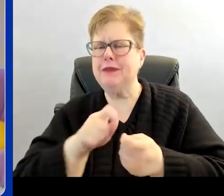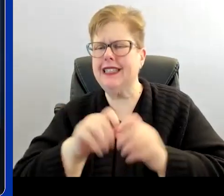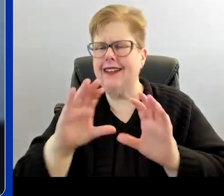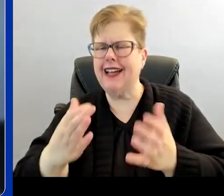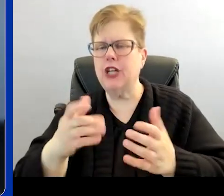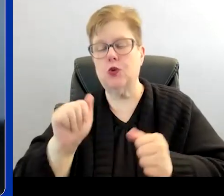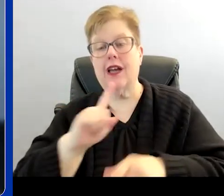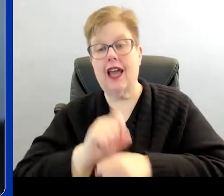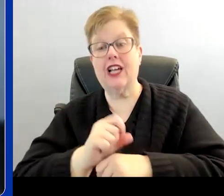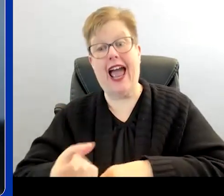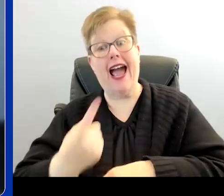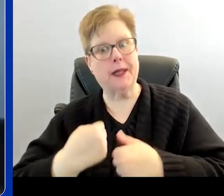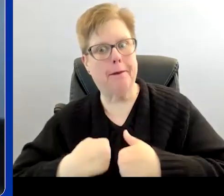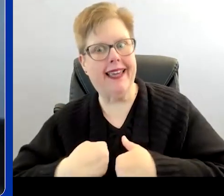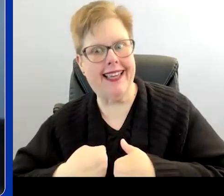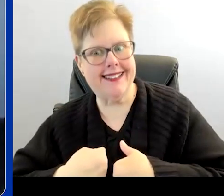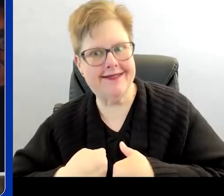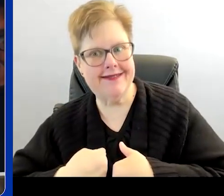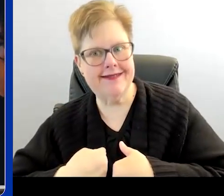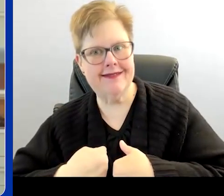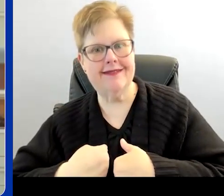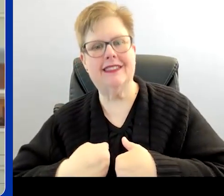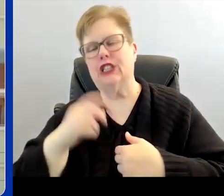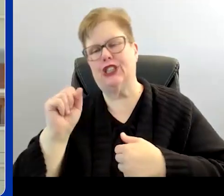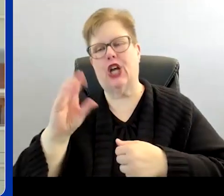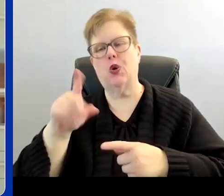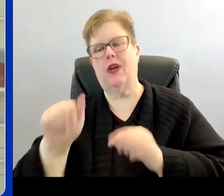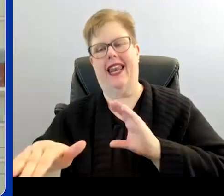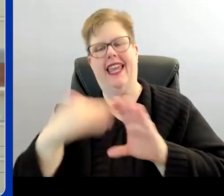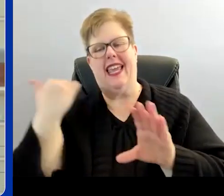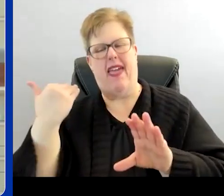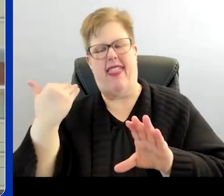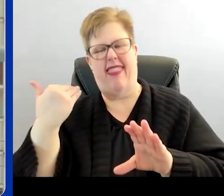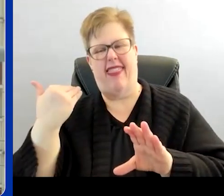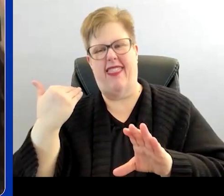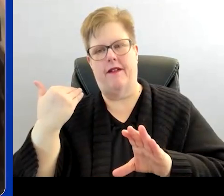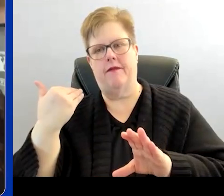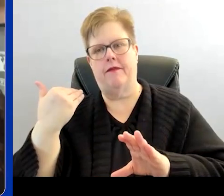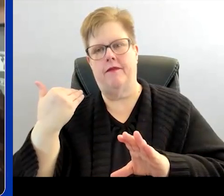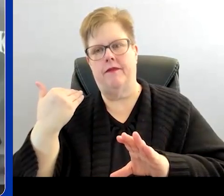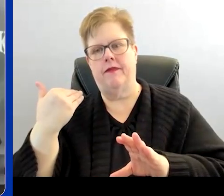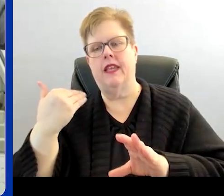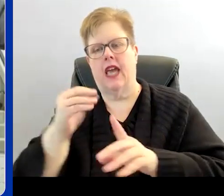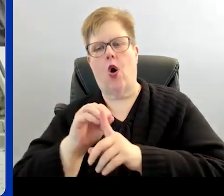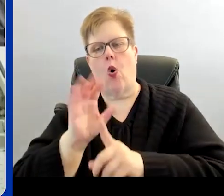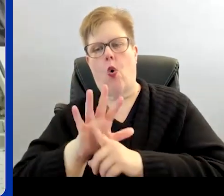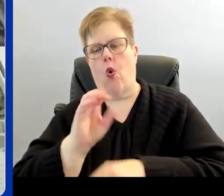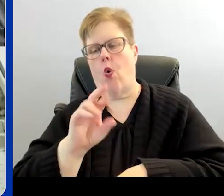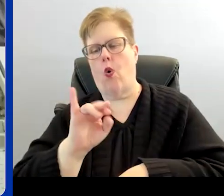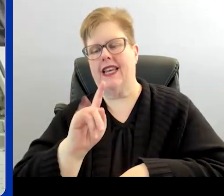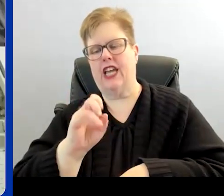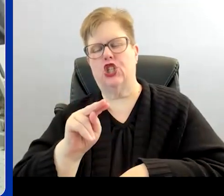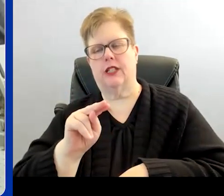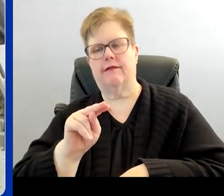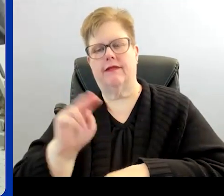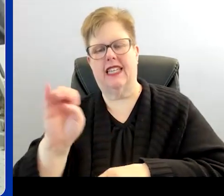can actually ask me right now. So you can send us an email at the orientation email